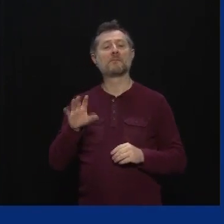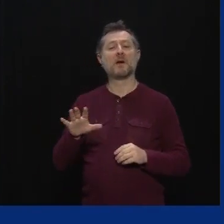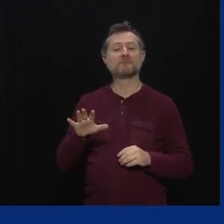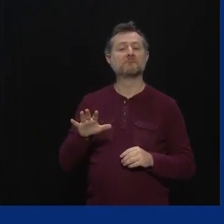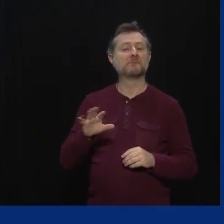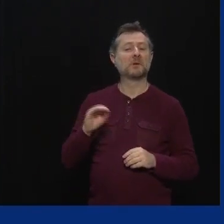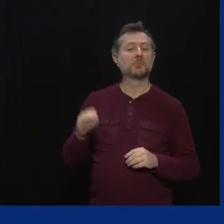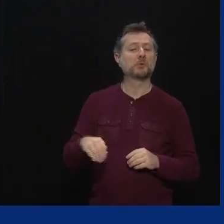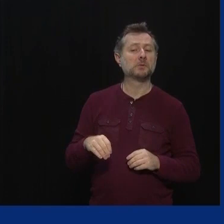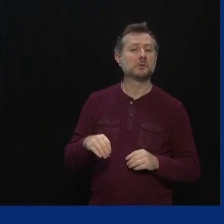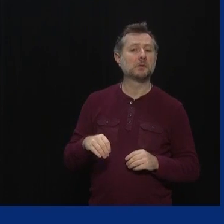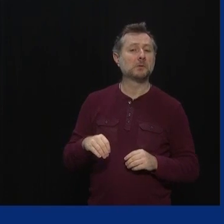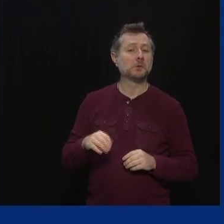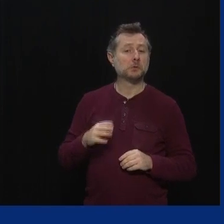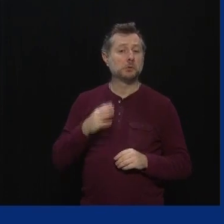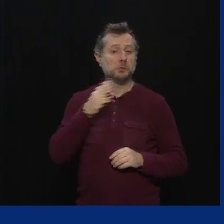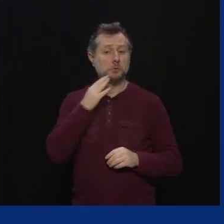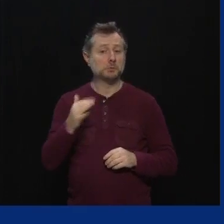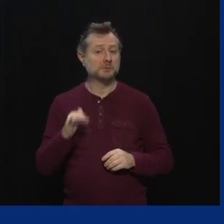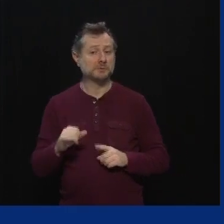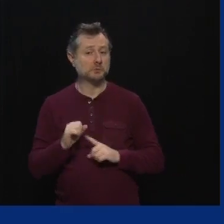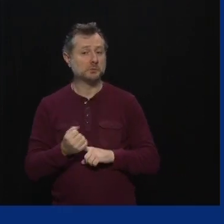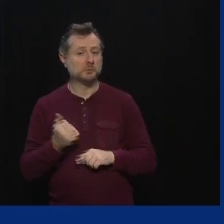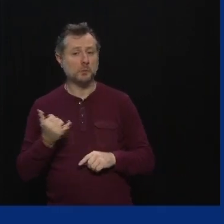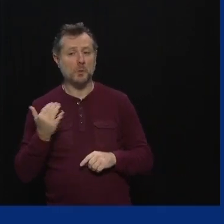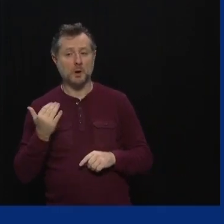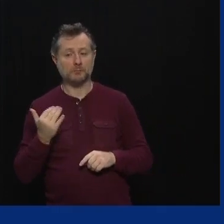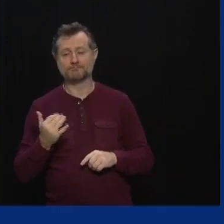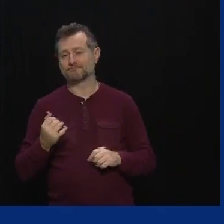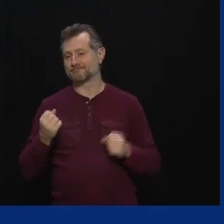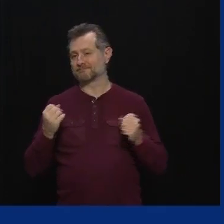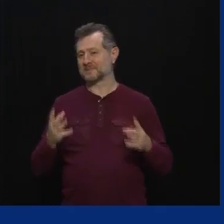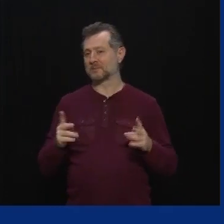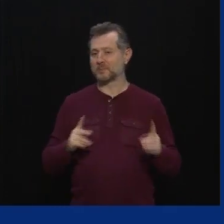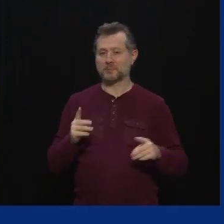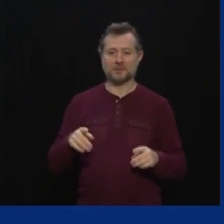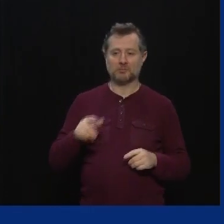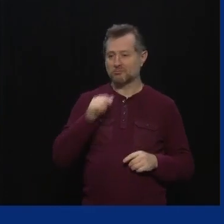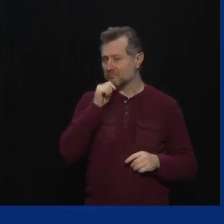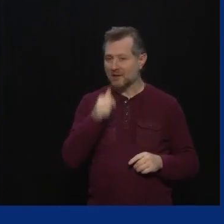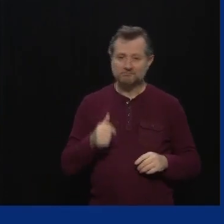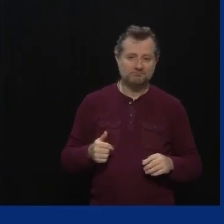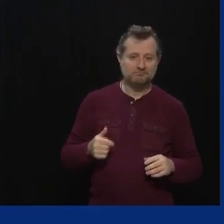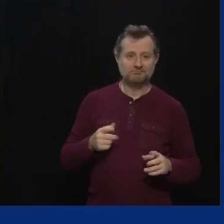good situation right now to know that many people are not succumbing to this and having to be hospitalized.